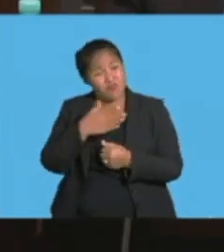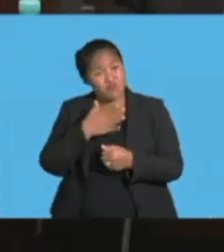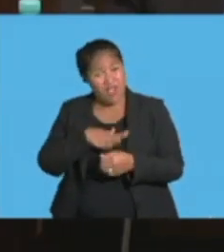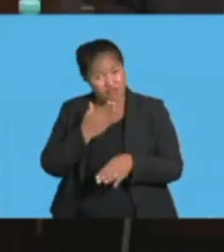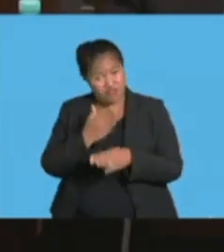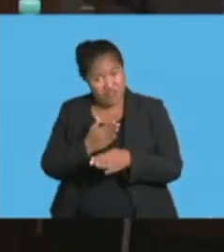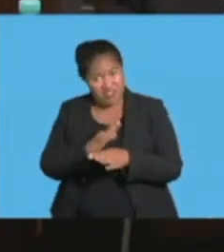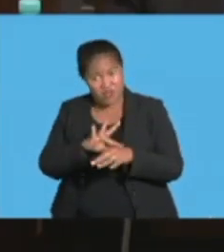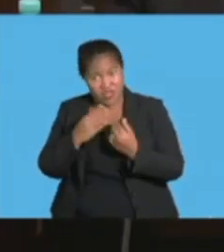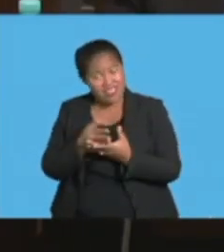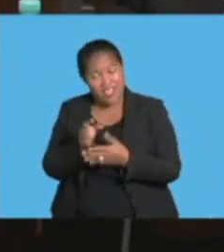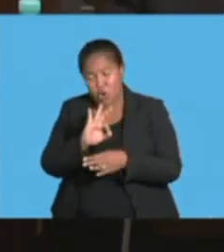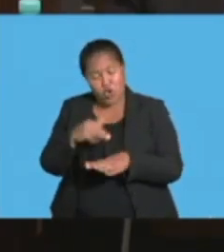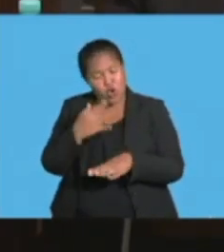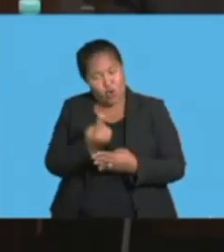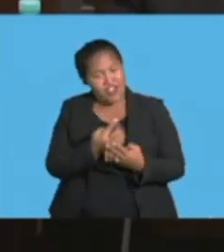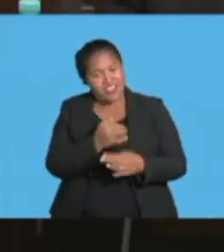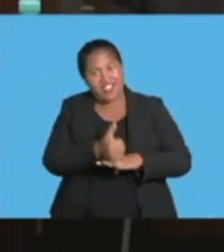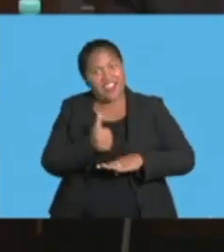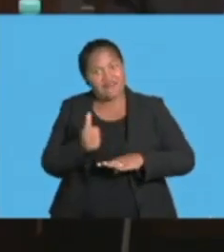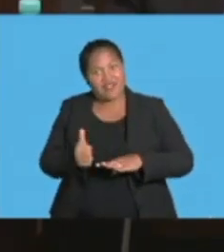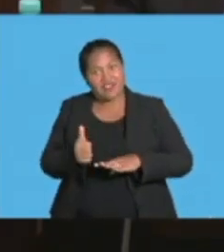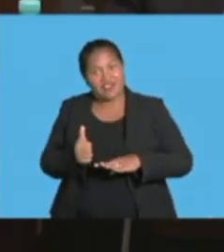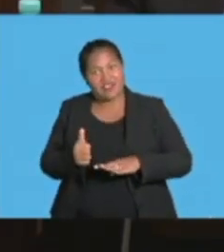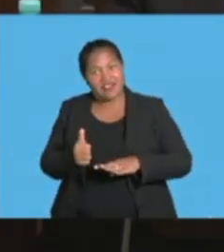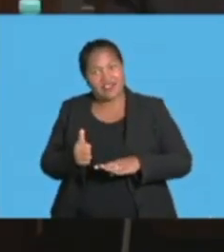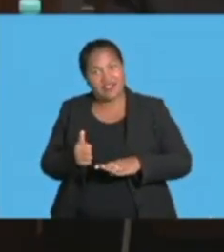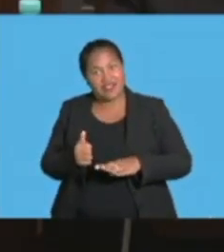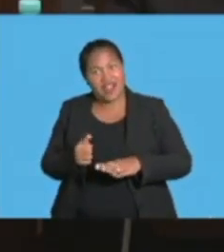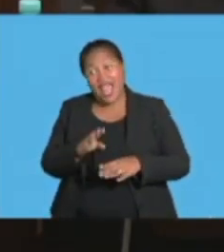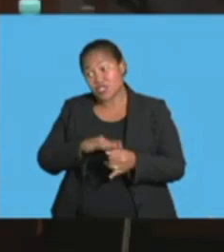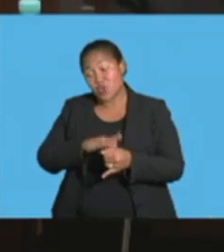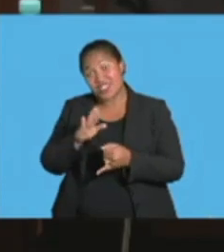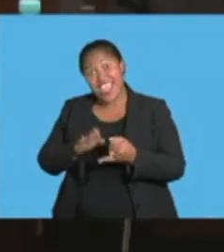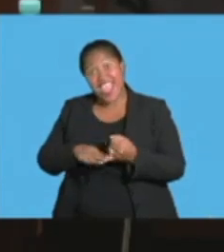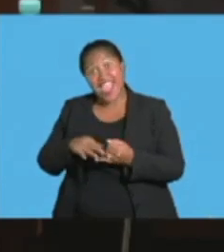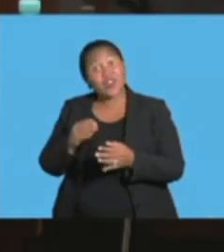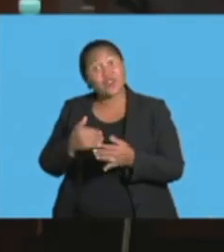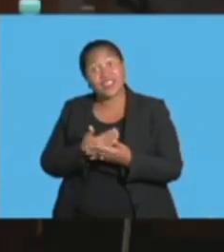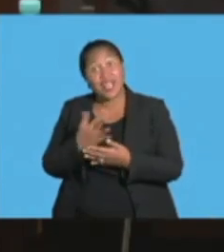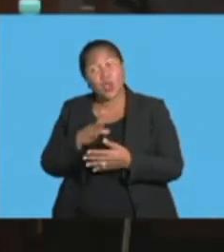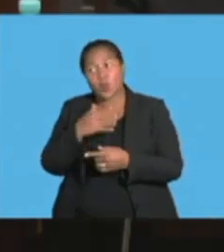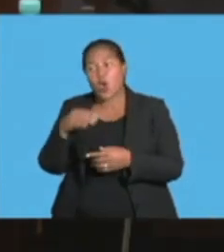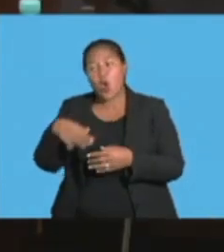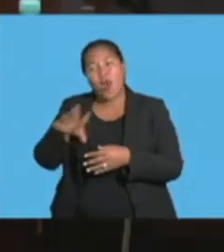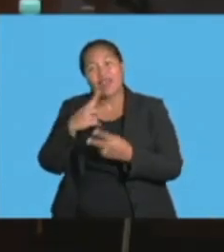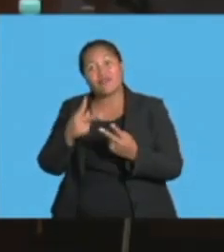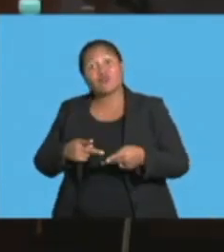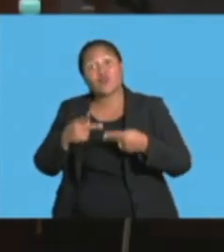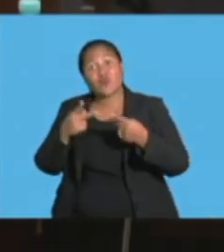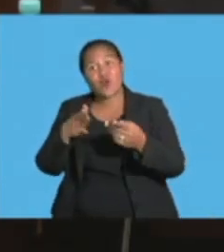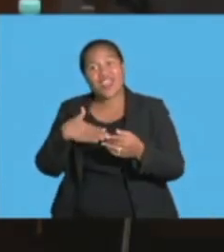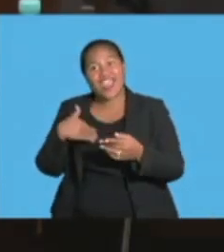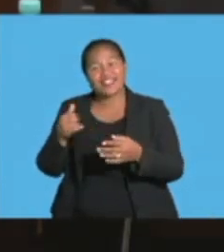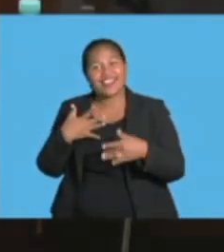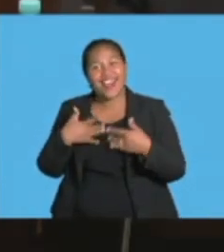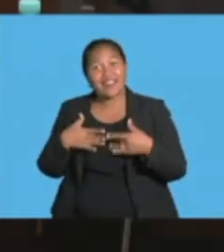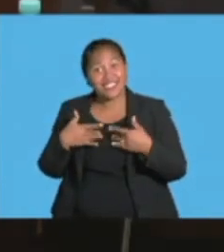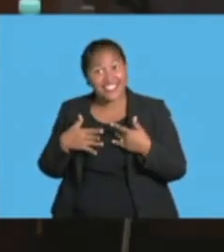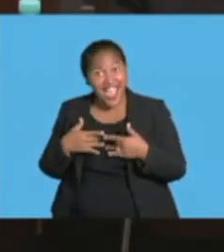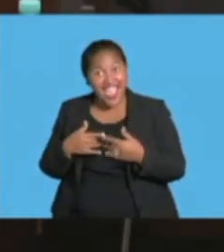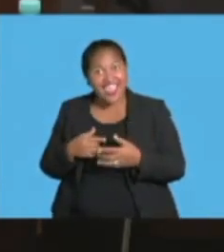only the government alone. And at the end of the day, the aim is to promote healthy lifestyle from conception all the